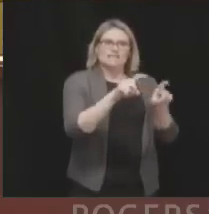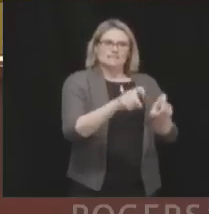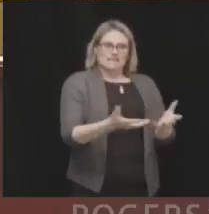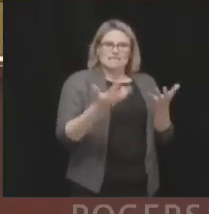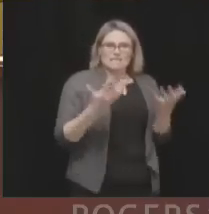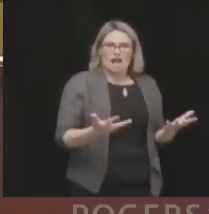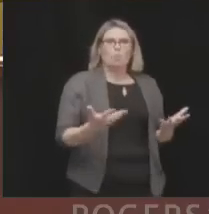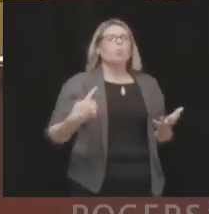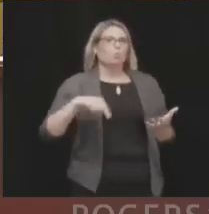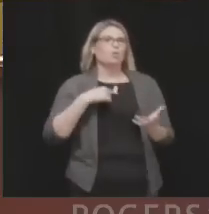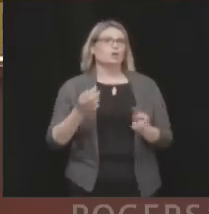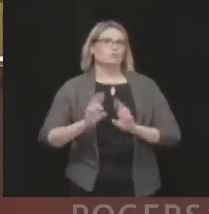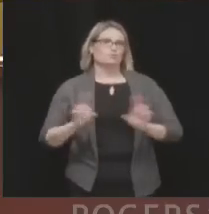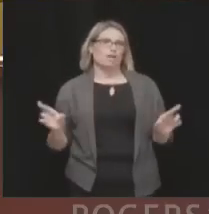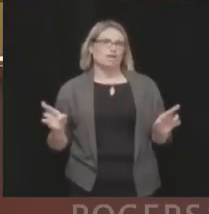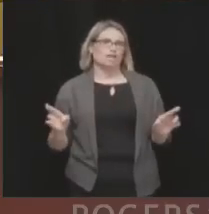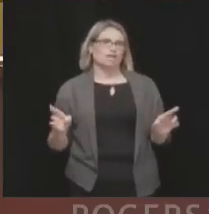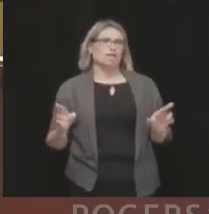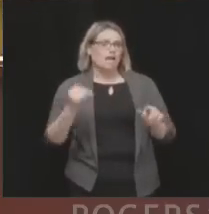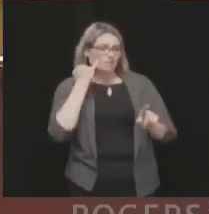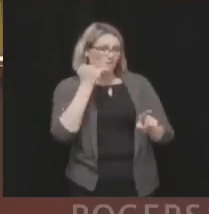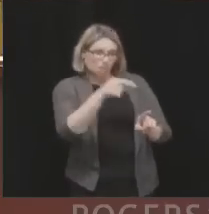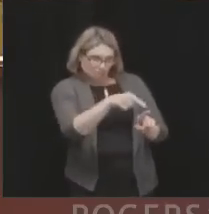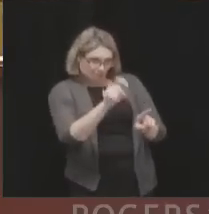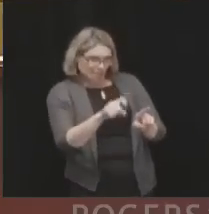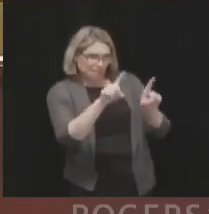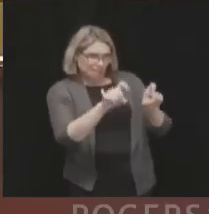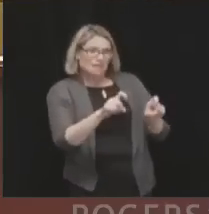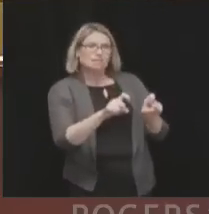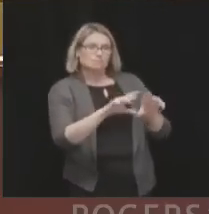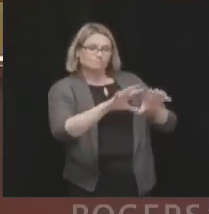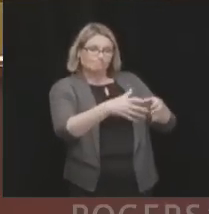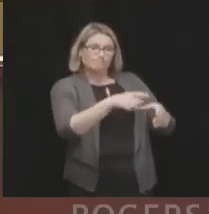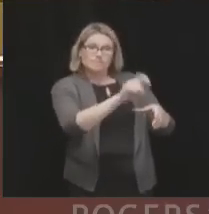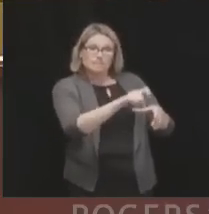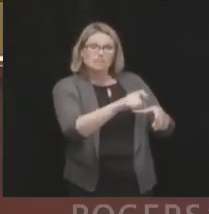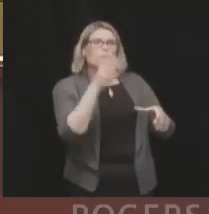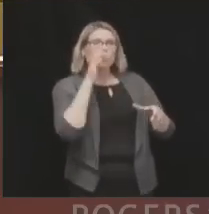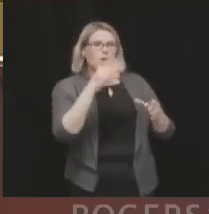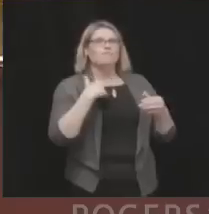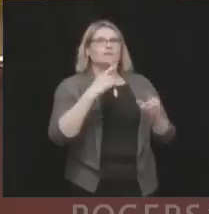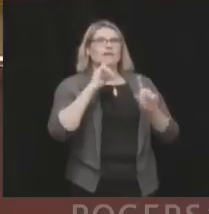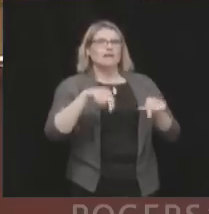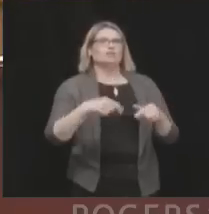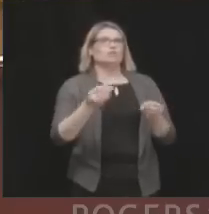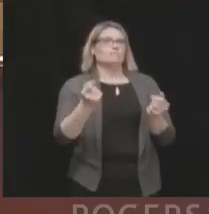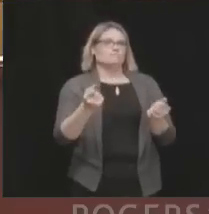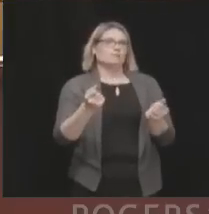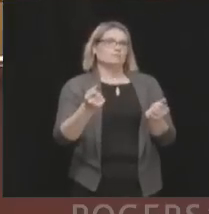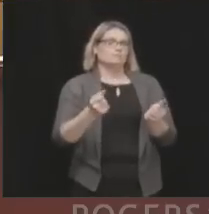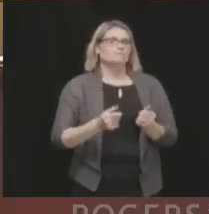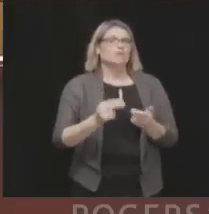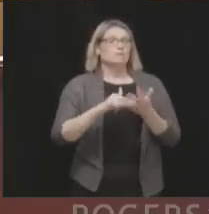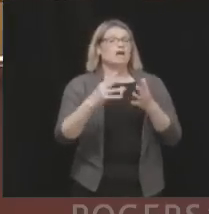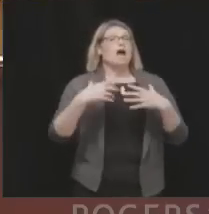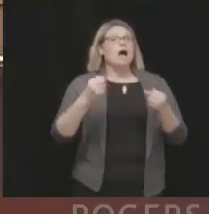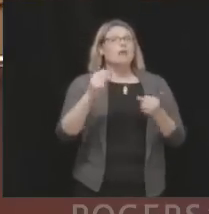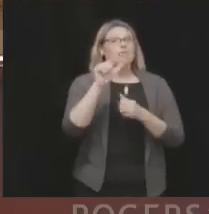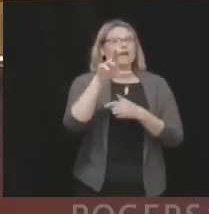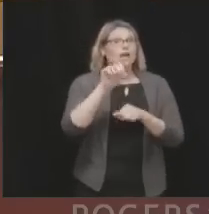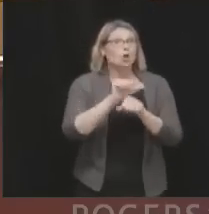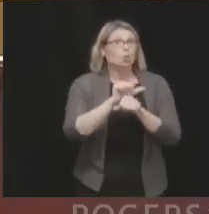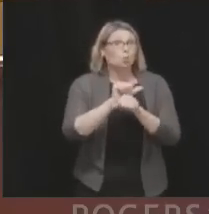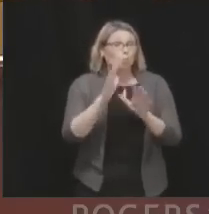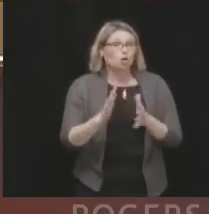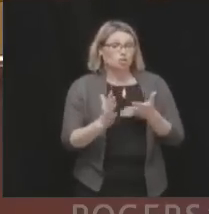vulnerable populations, that will be part of our approach moving forward. And then eventually in the longer term, as supplies are